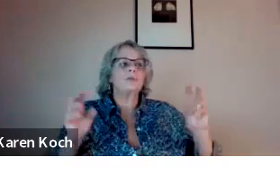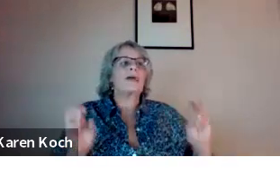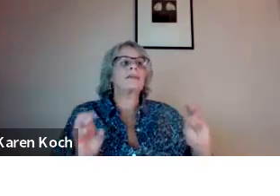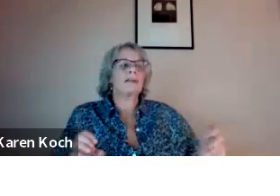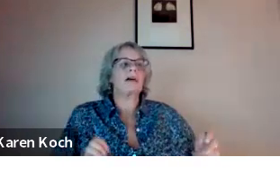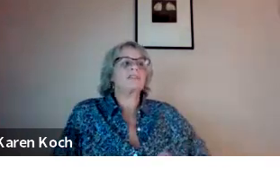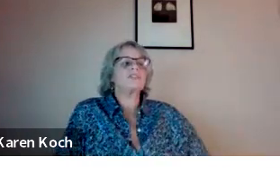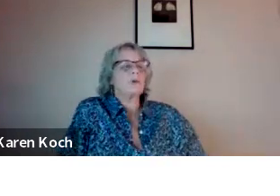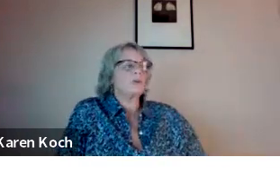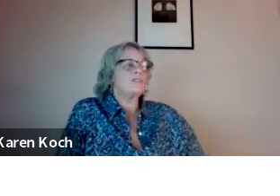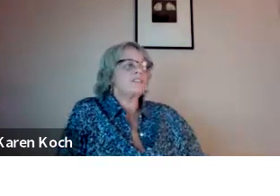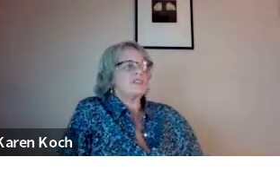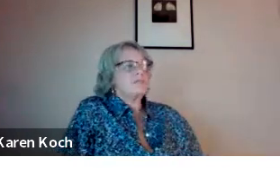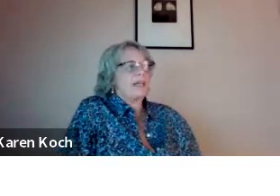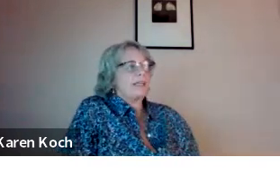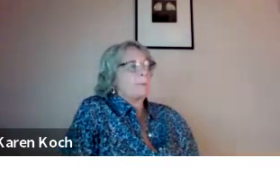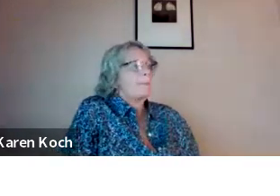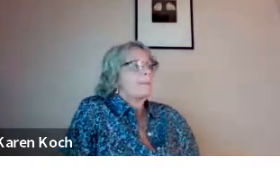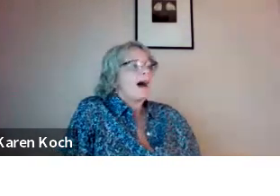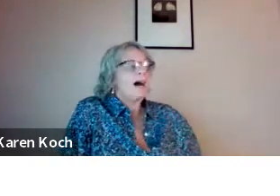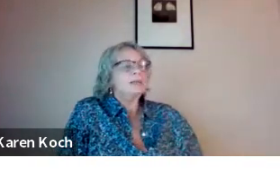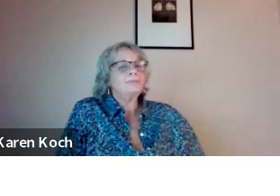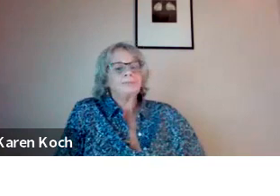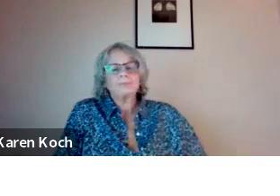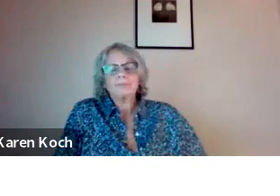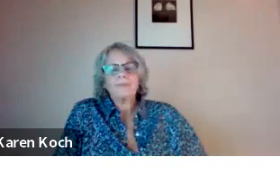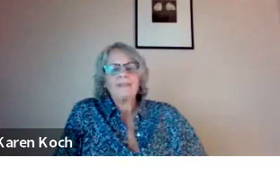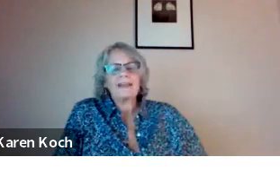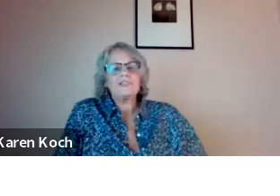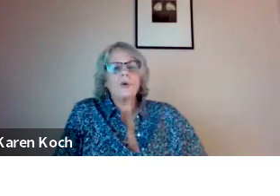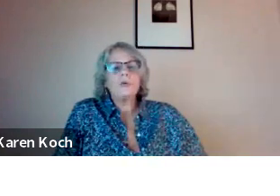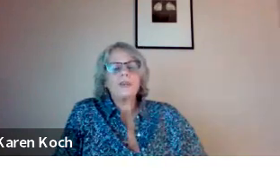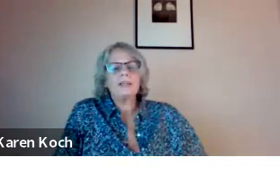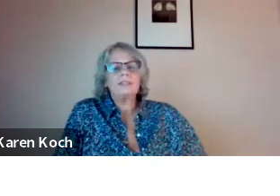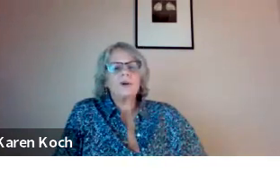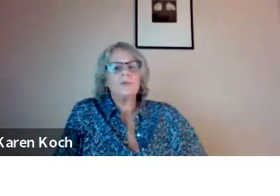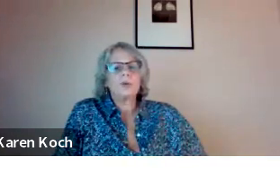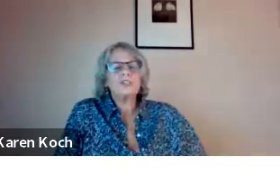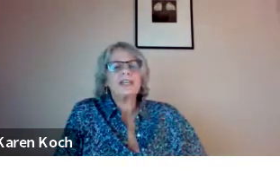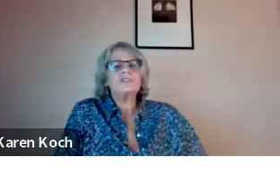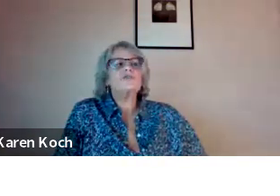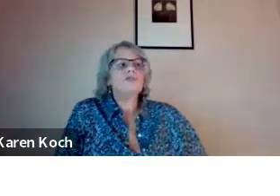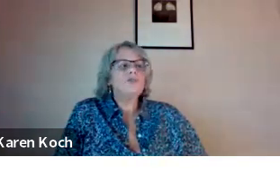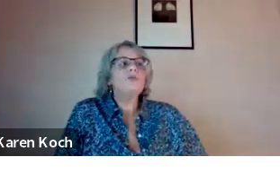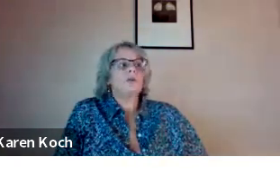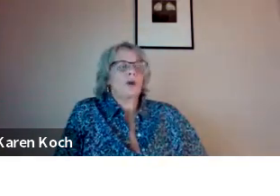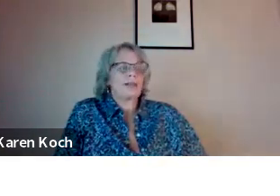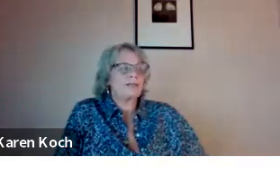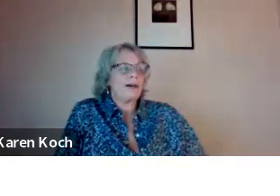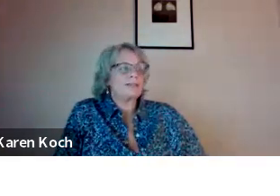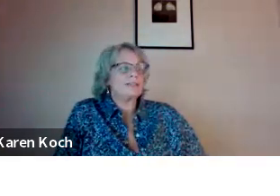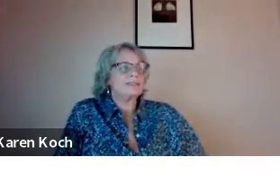that recognize supportive decision-making. That is a goal that, more states